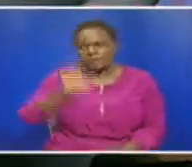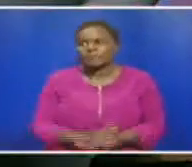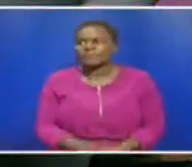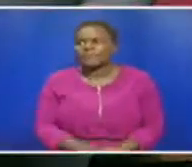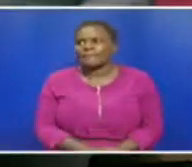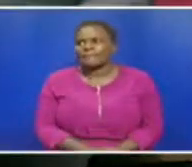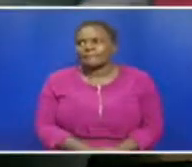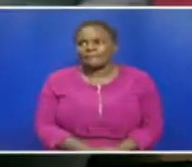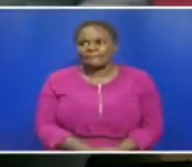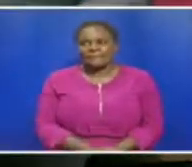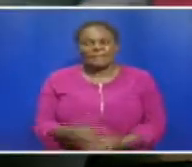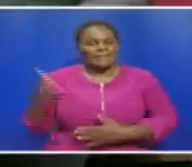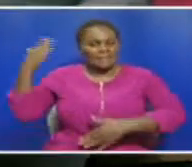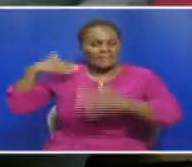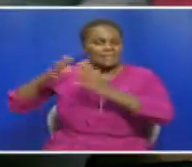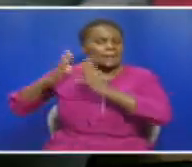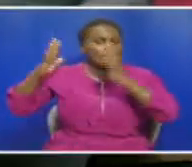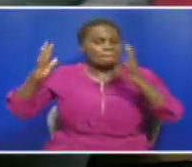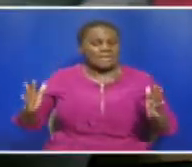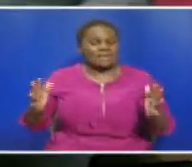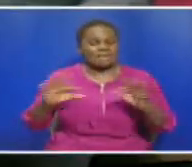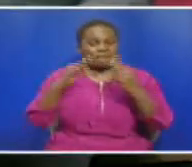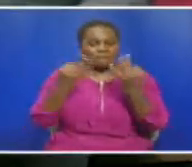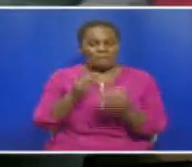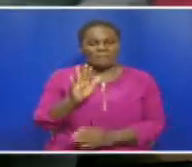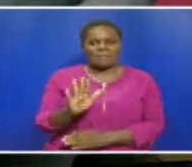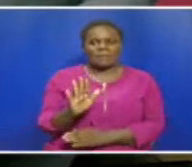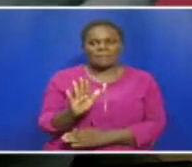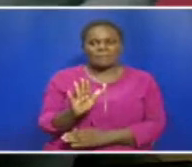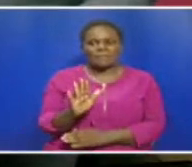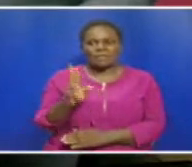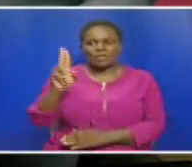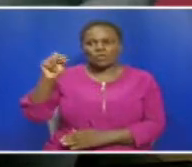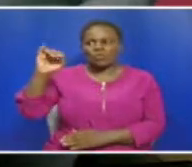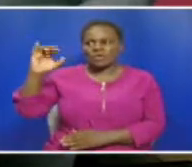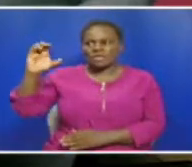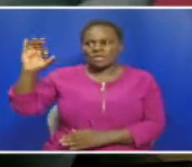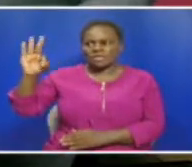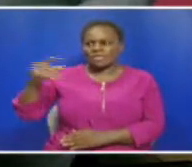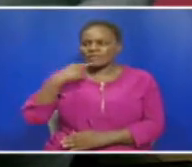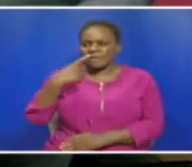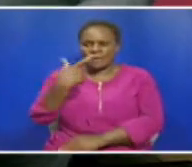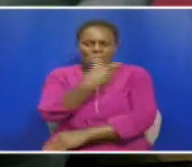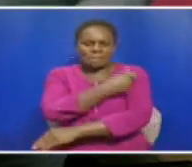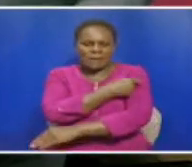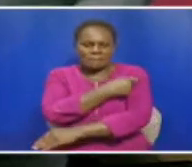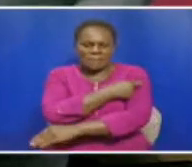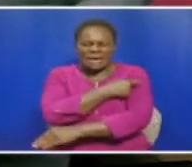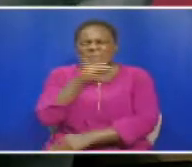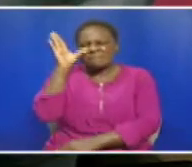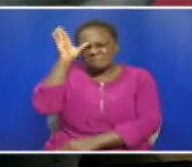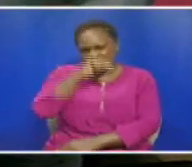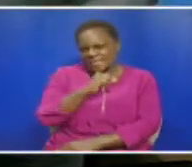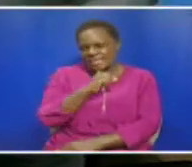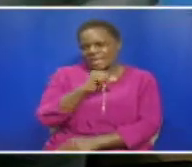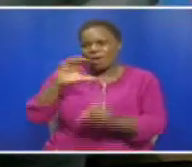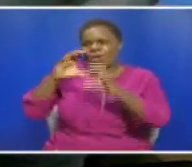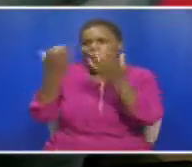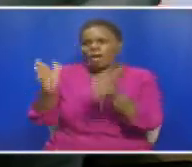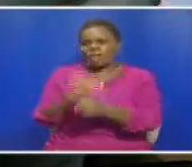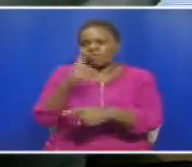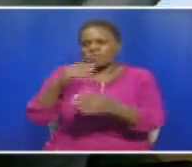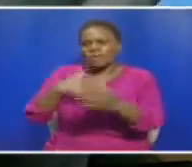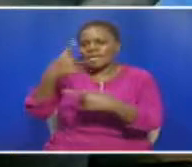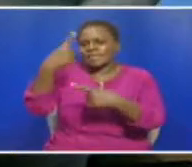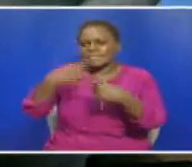Quite some pieces of history for the Mulay family. Now, UNICEF says there will be vaccine syringe shortage globally come next